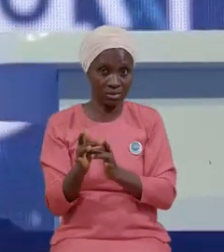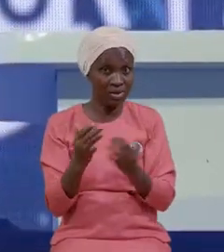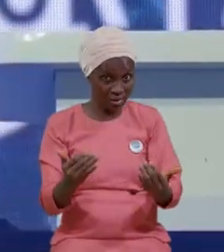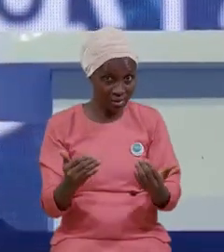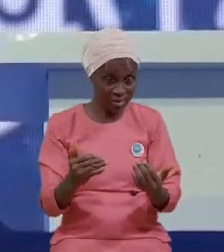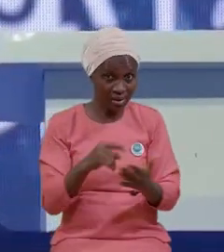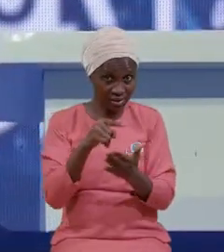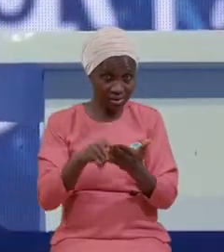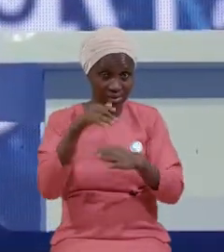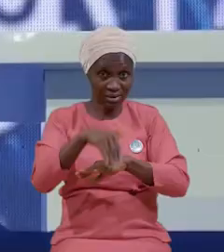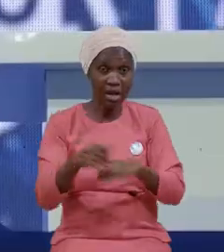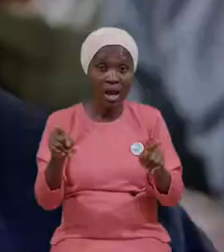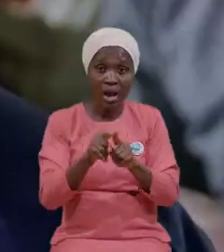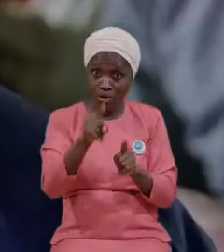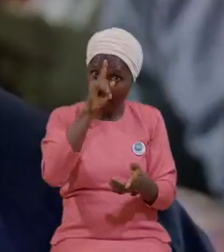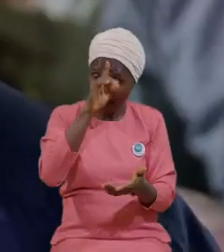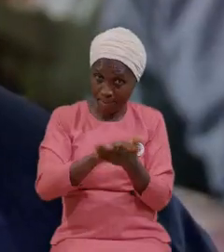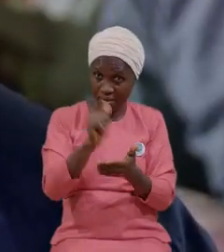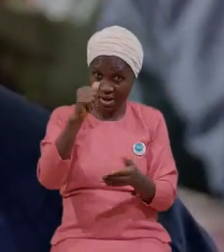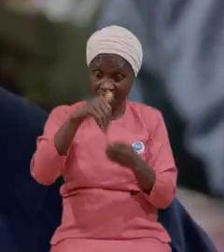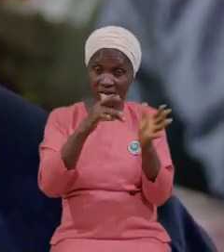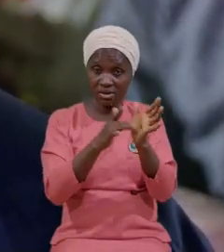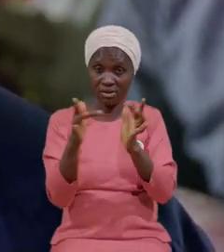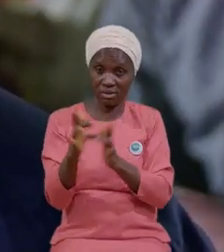tonight, as we believe in Jesus,